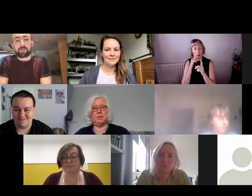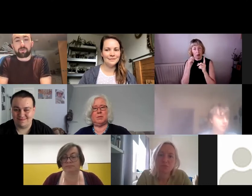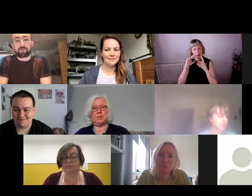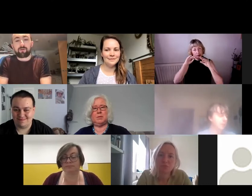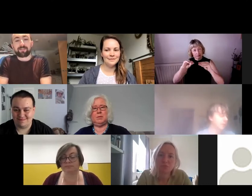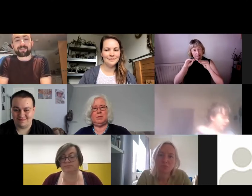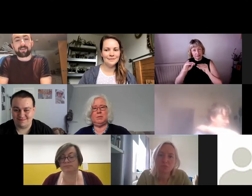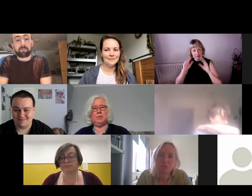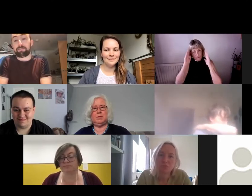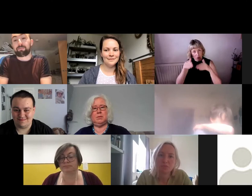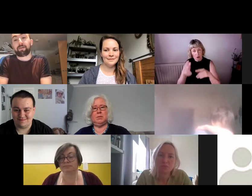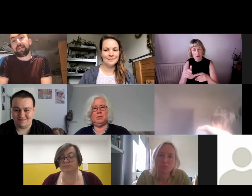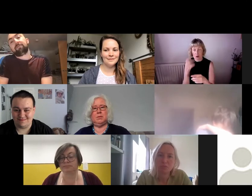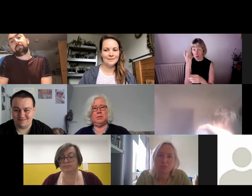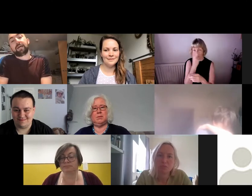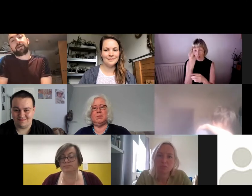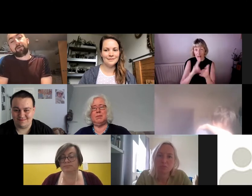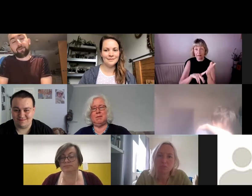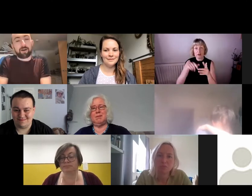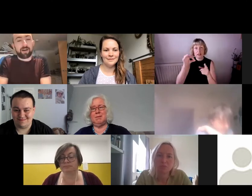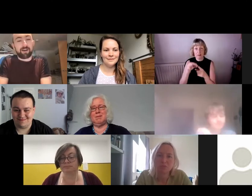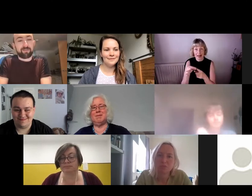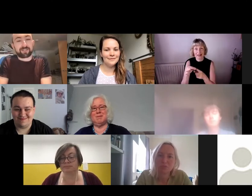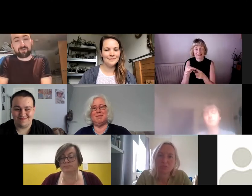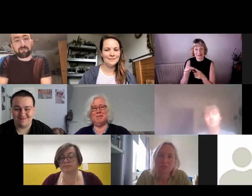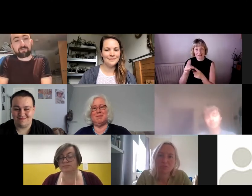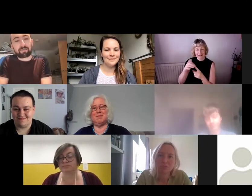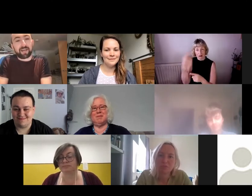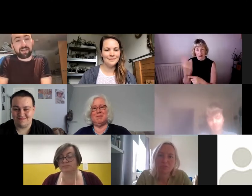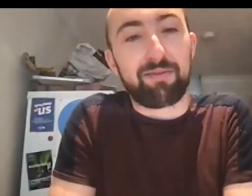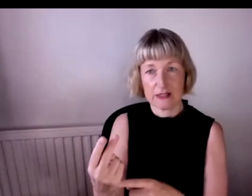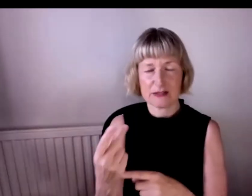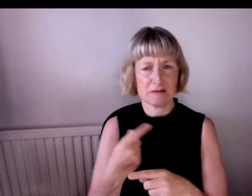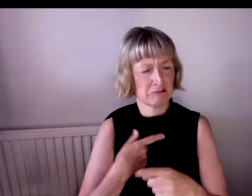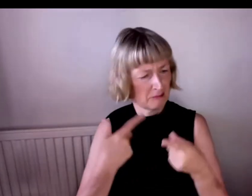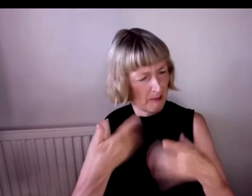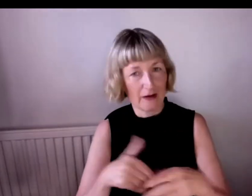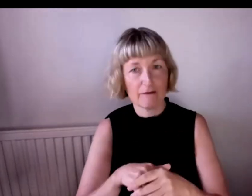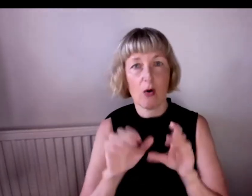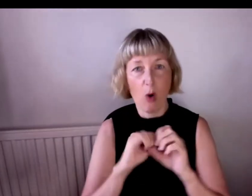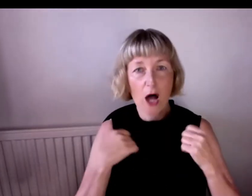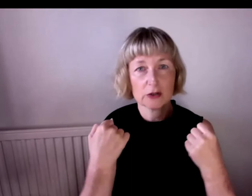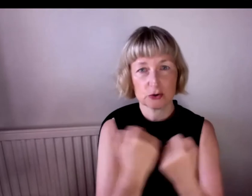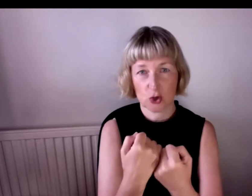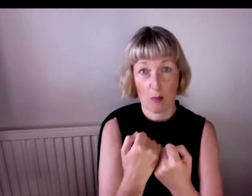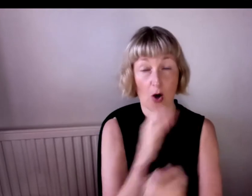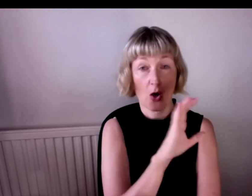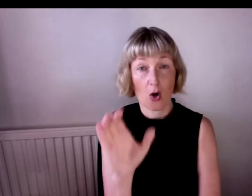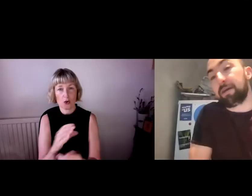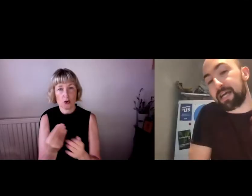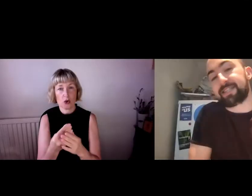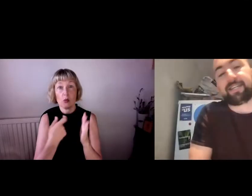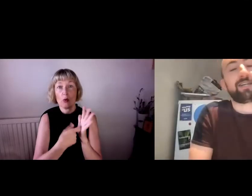a workshop with Roz a year and a bit ago over Zoom in one of the very first lockdowns, and it